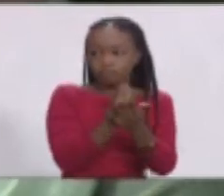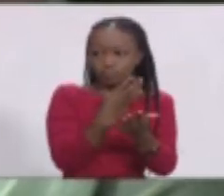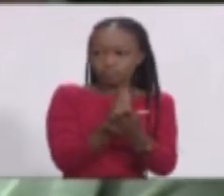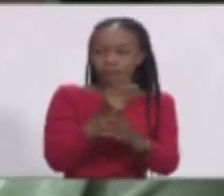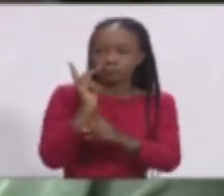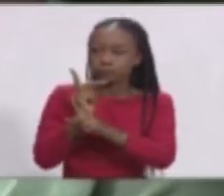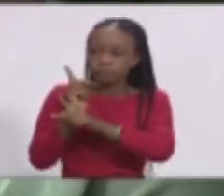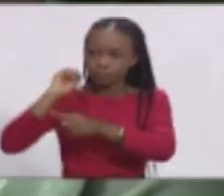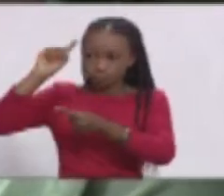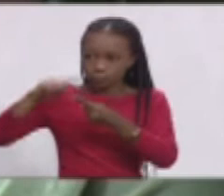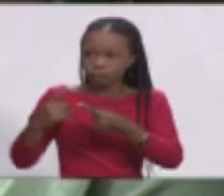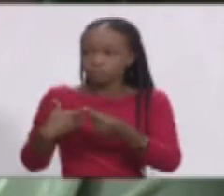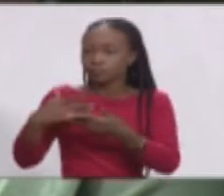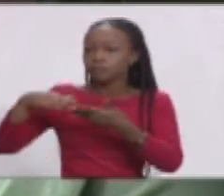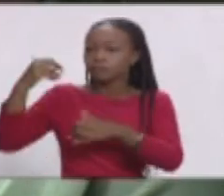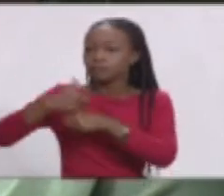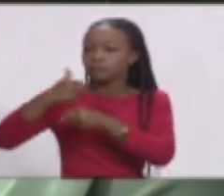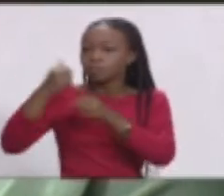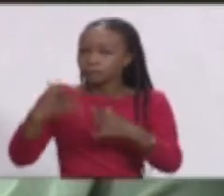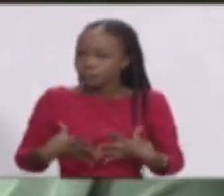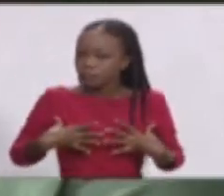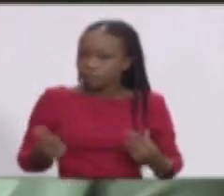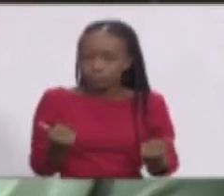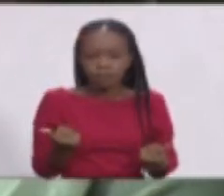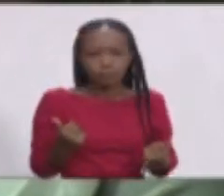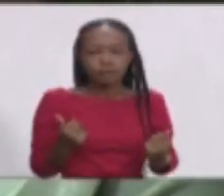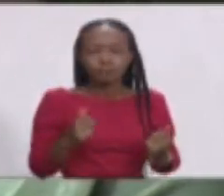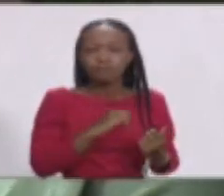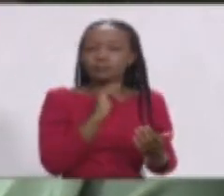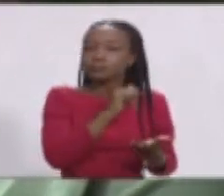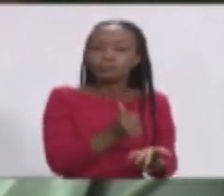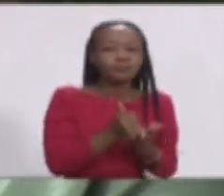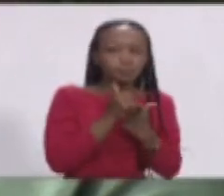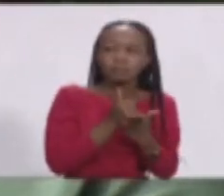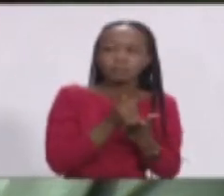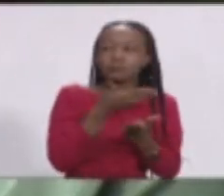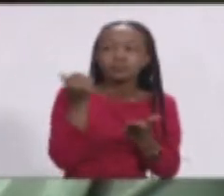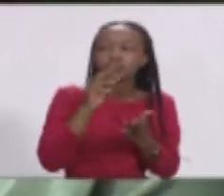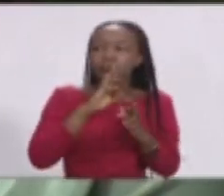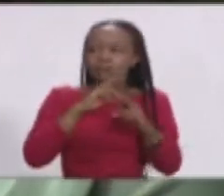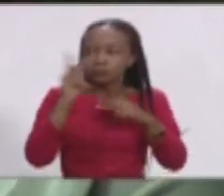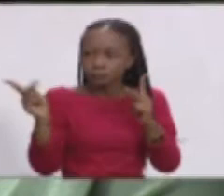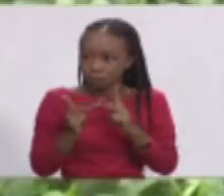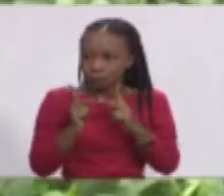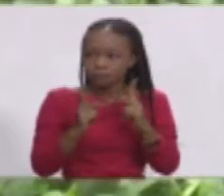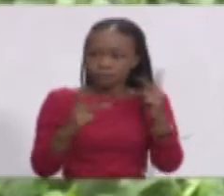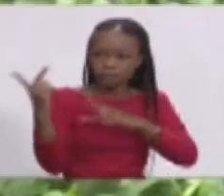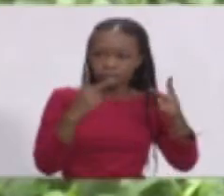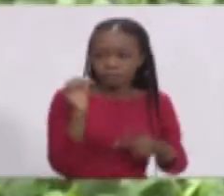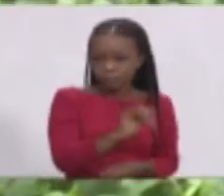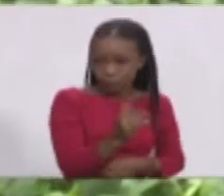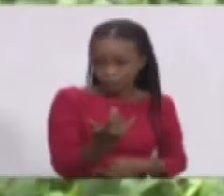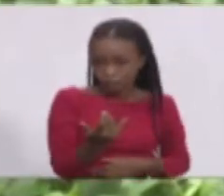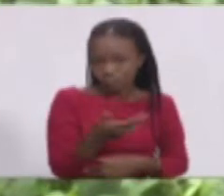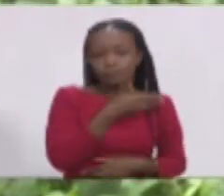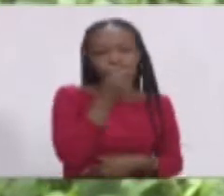towards, you know, getting more health workers on the same, will that help? Are we in a better place to fight COVID-19? We are in a better